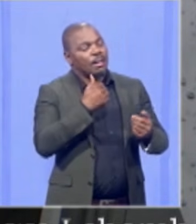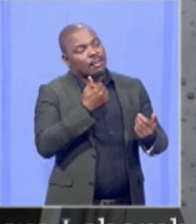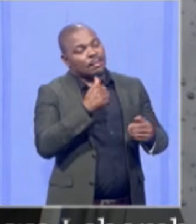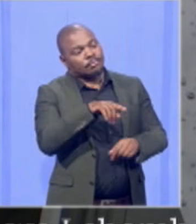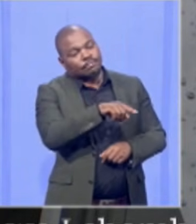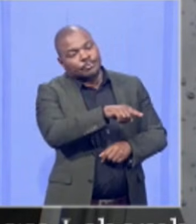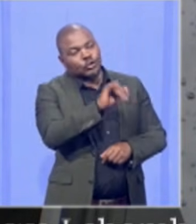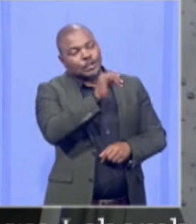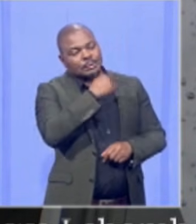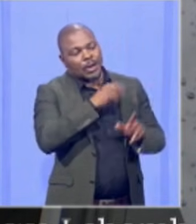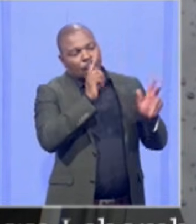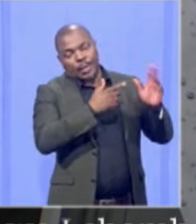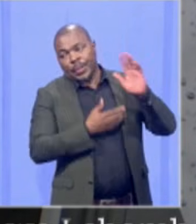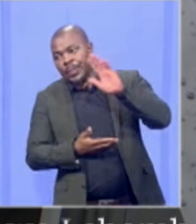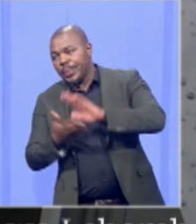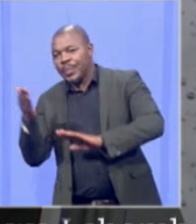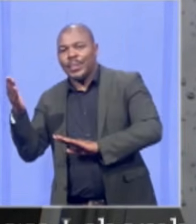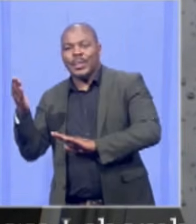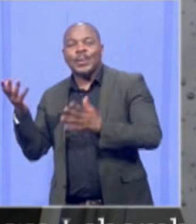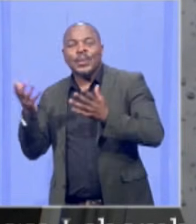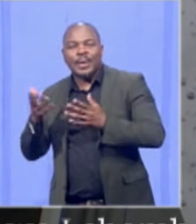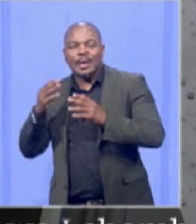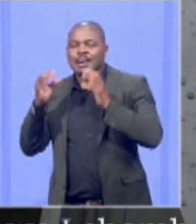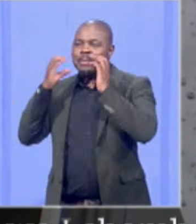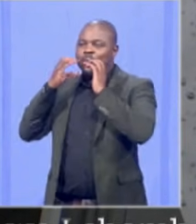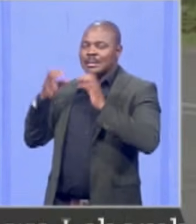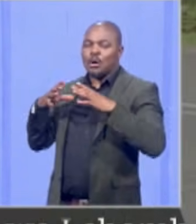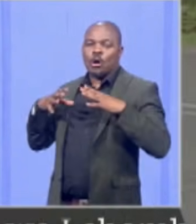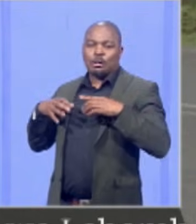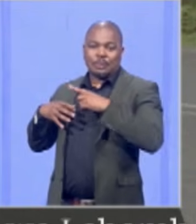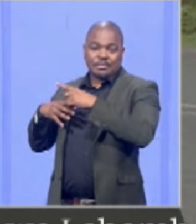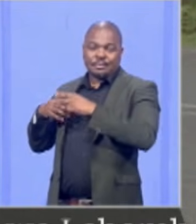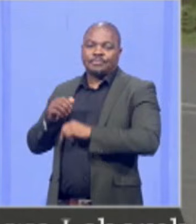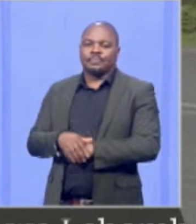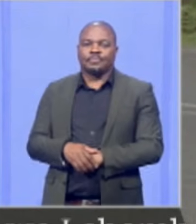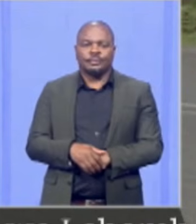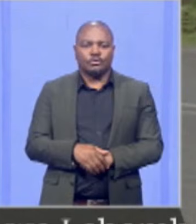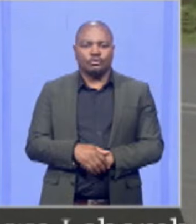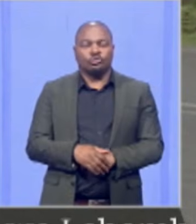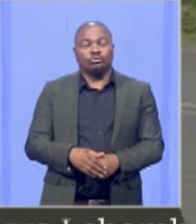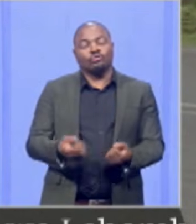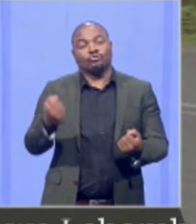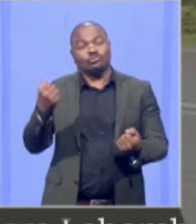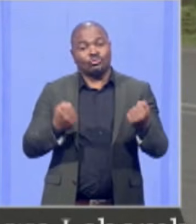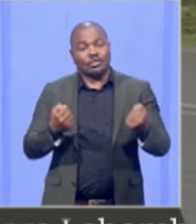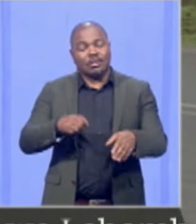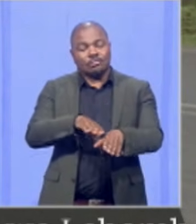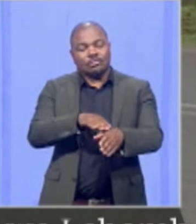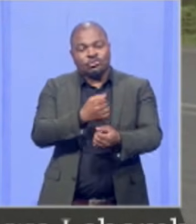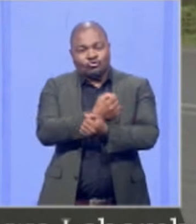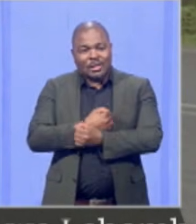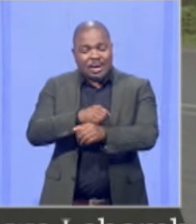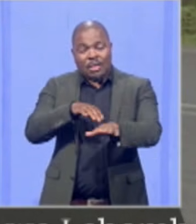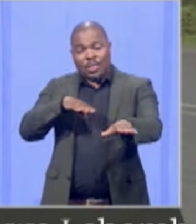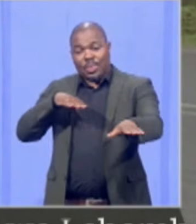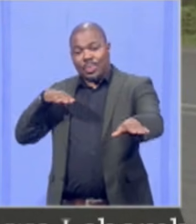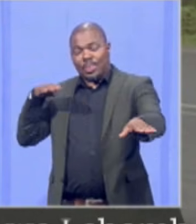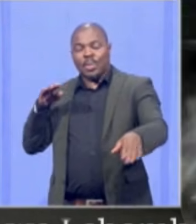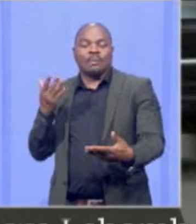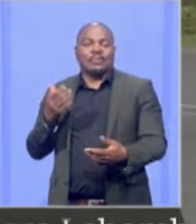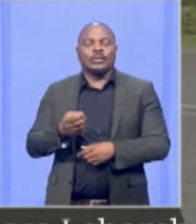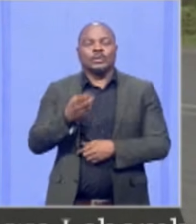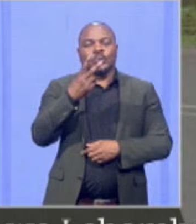to Mozambique for the holidays. Ditraka di eme mola o ka dirang dikilometera di le